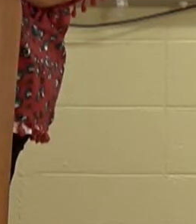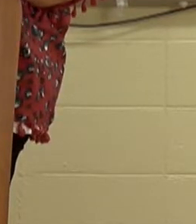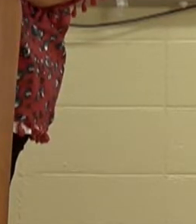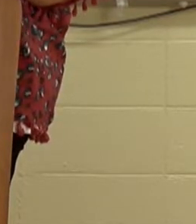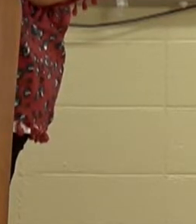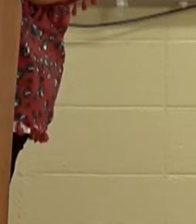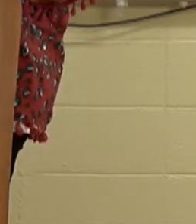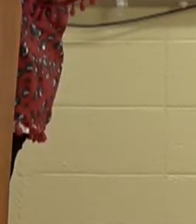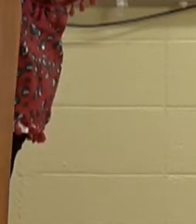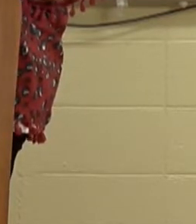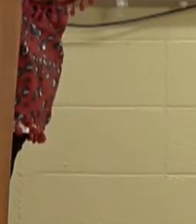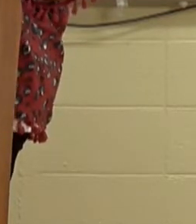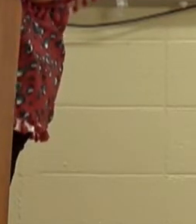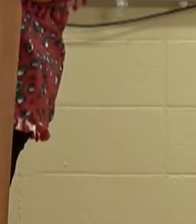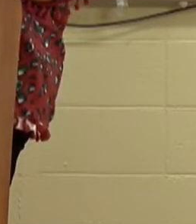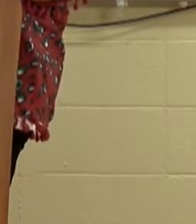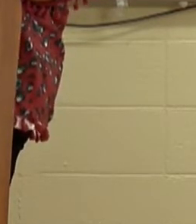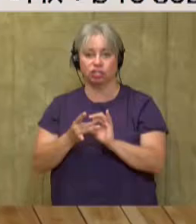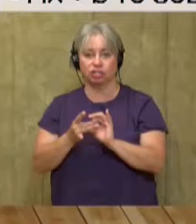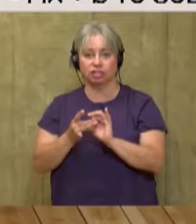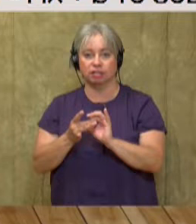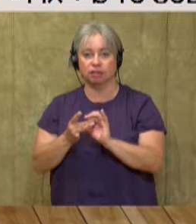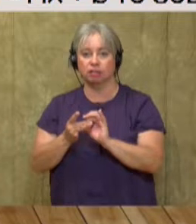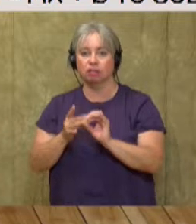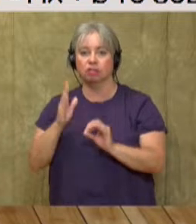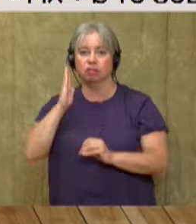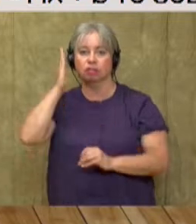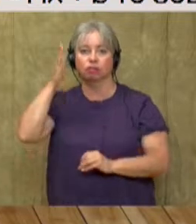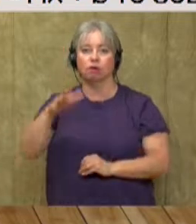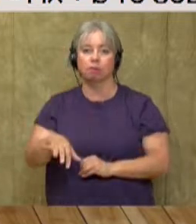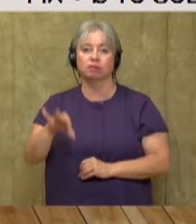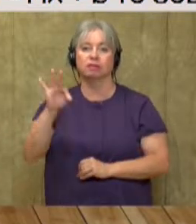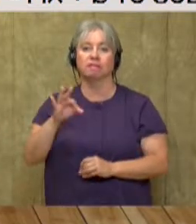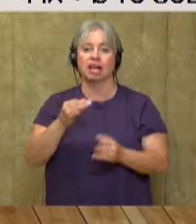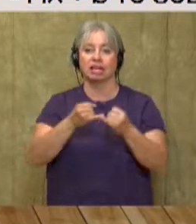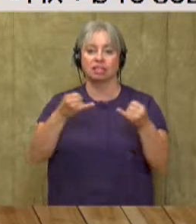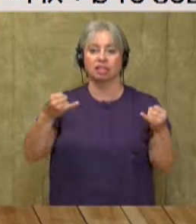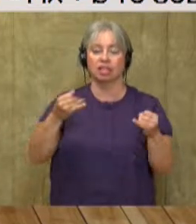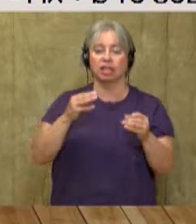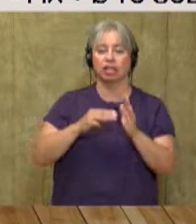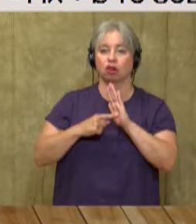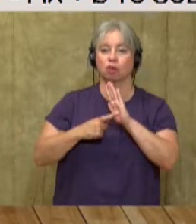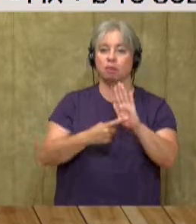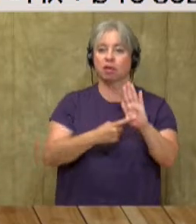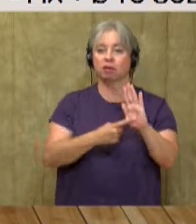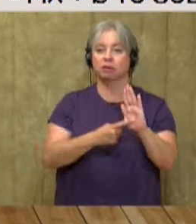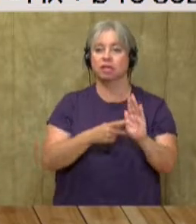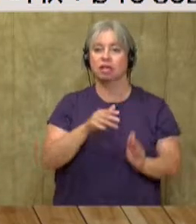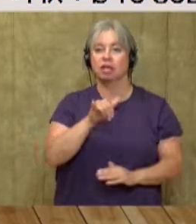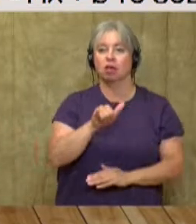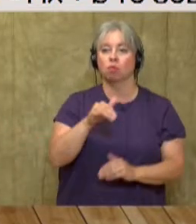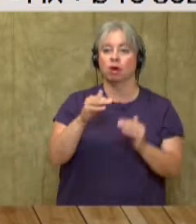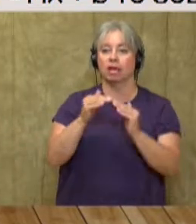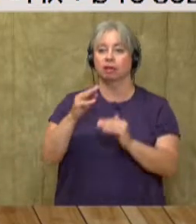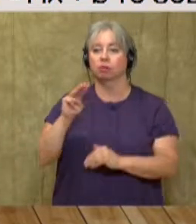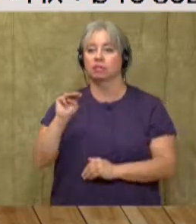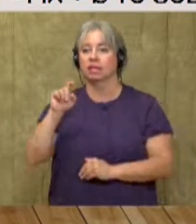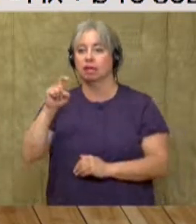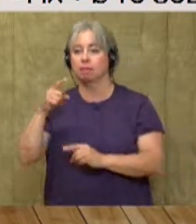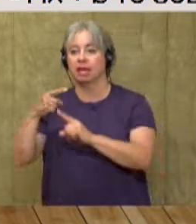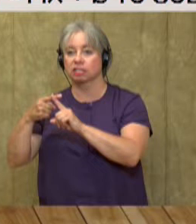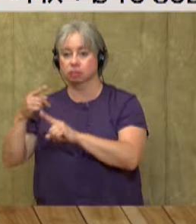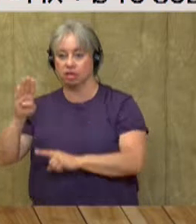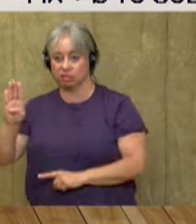association. You will also be able to find linear models of the form y equals mx plus b, which we